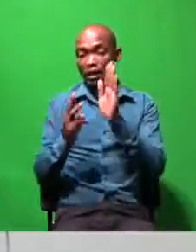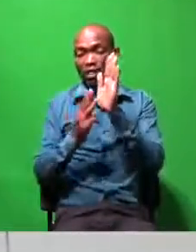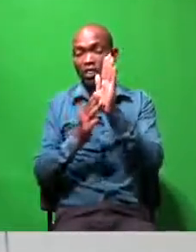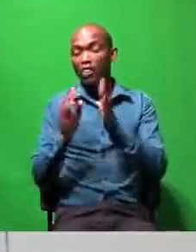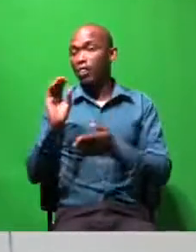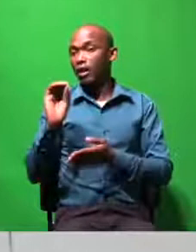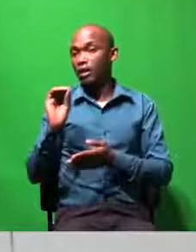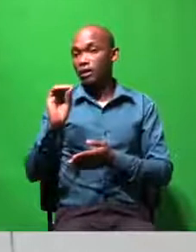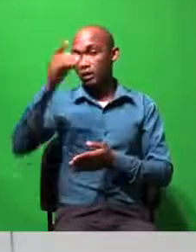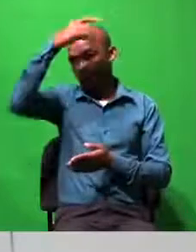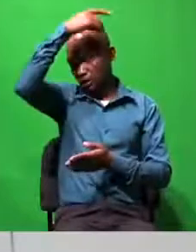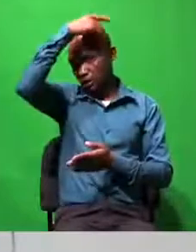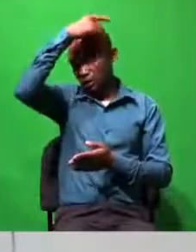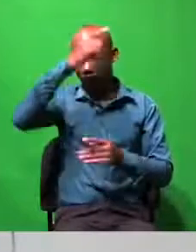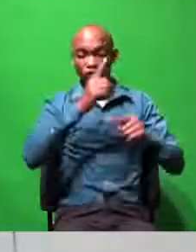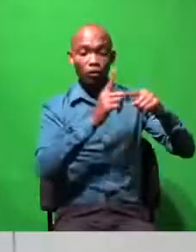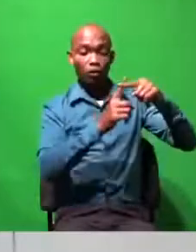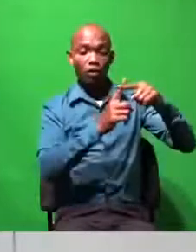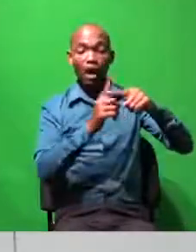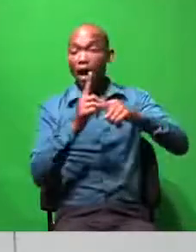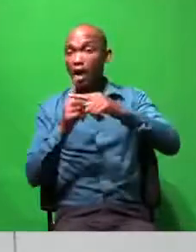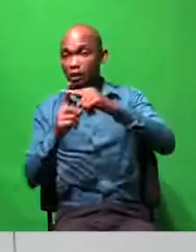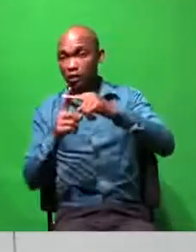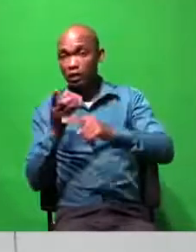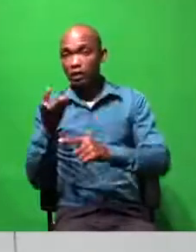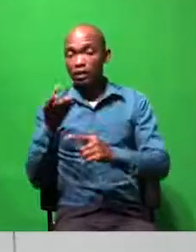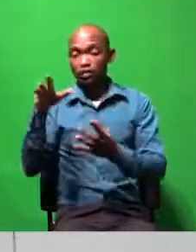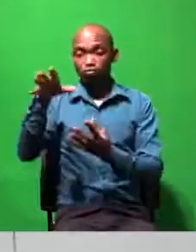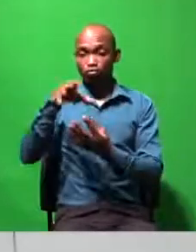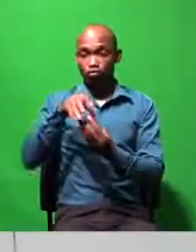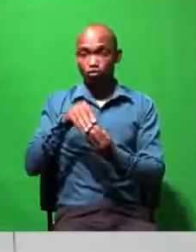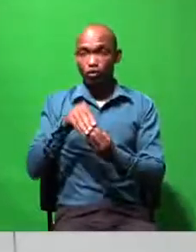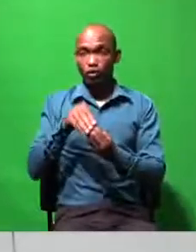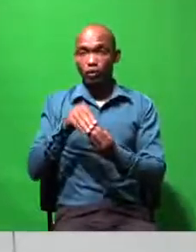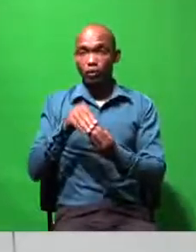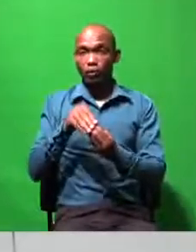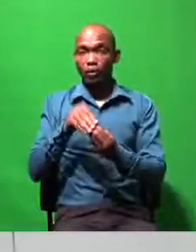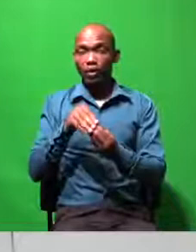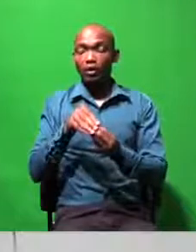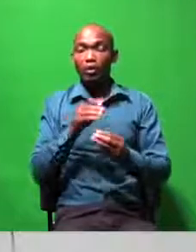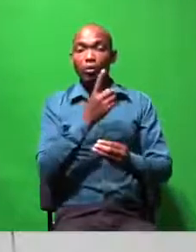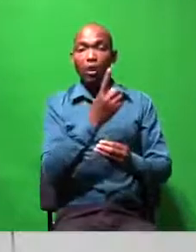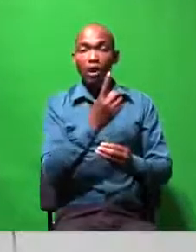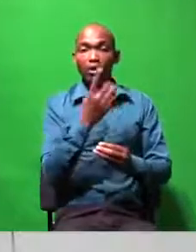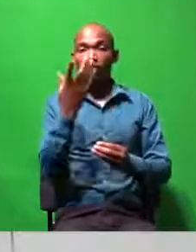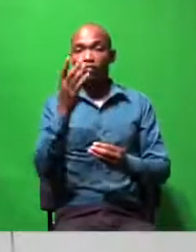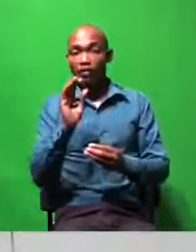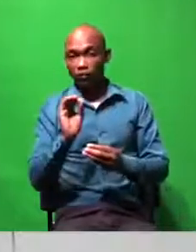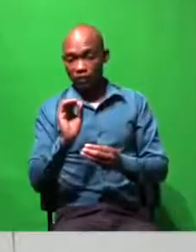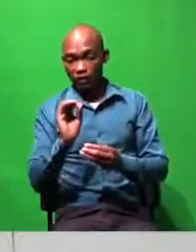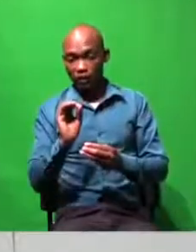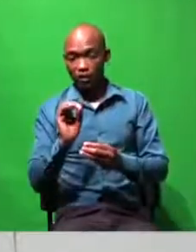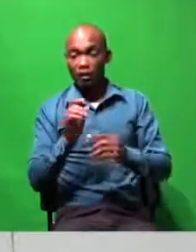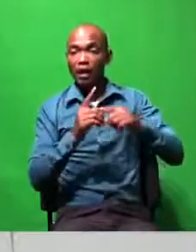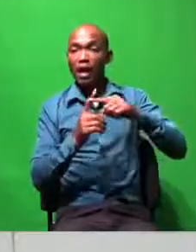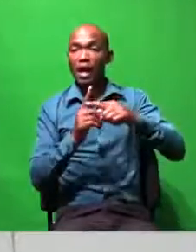So, by adding 150 degrees plus 30 degrees is equal